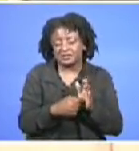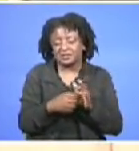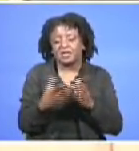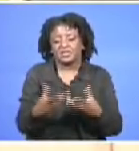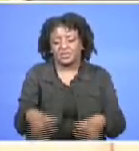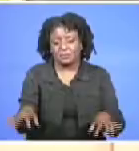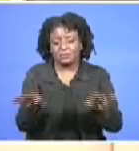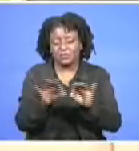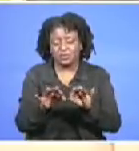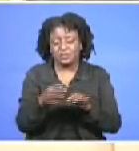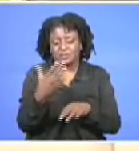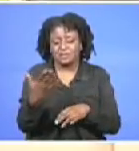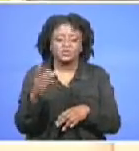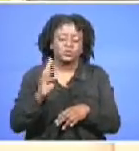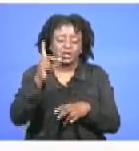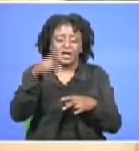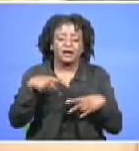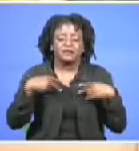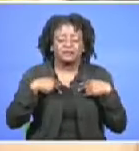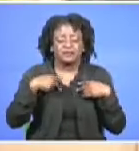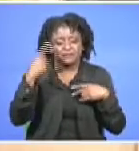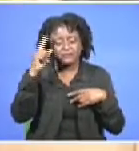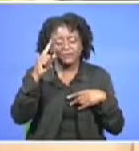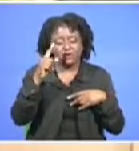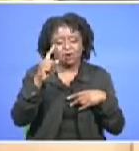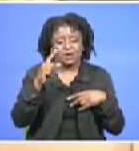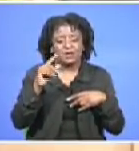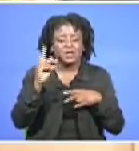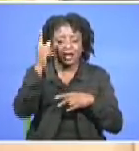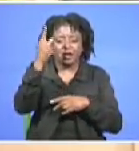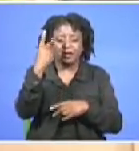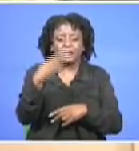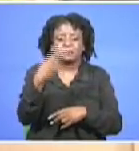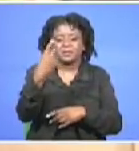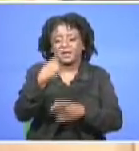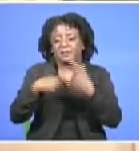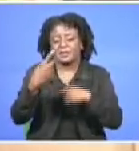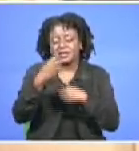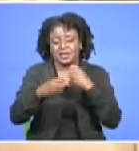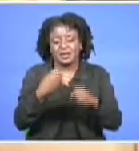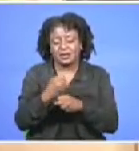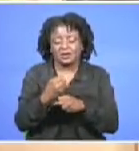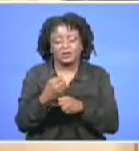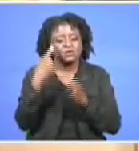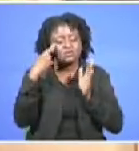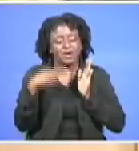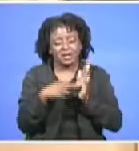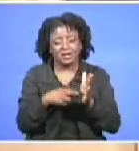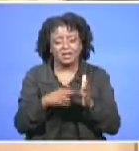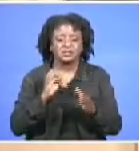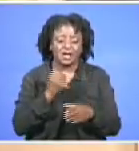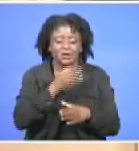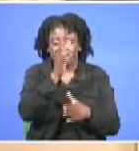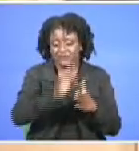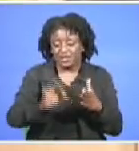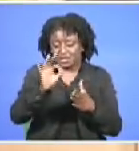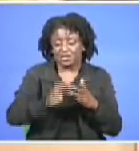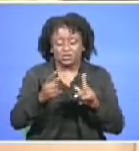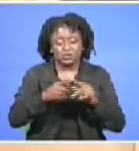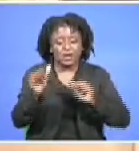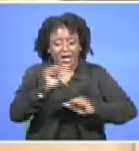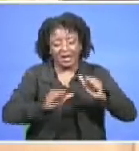have as the government for the upcoming year. Recognize that our failure to act could result